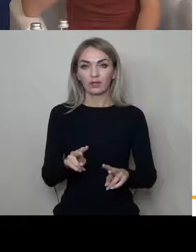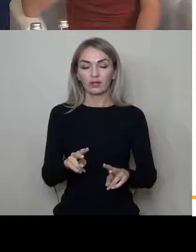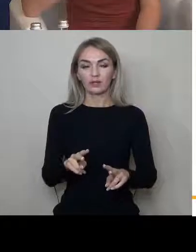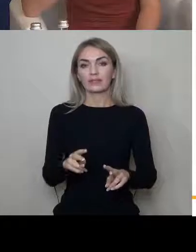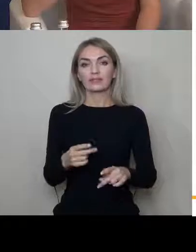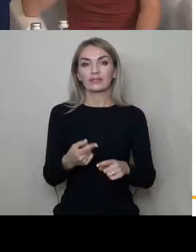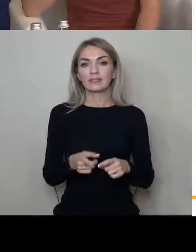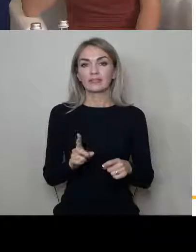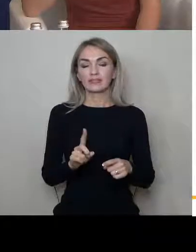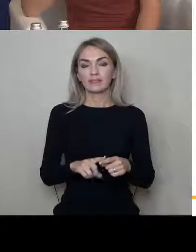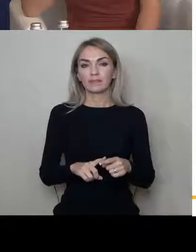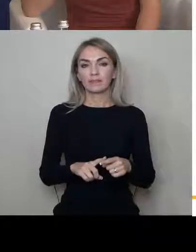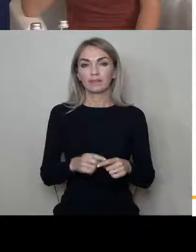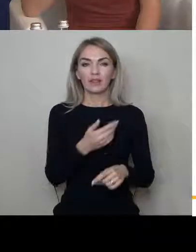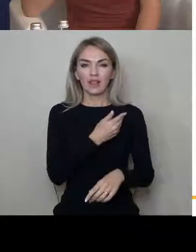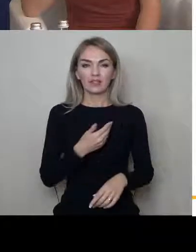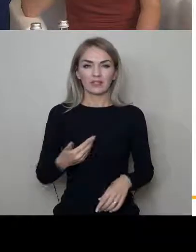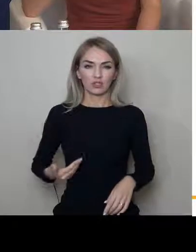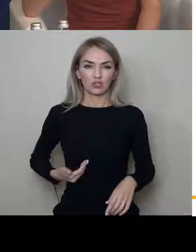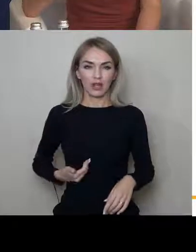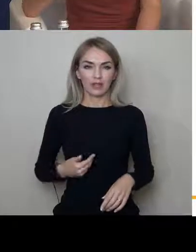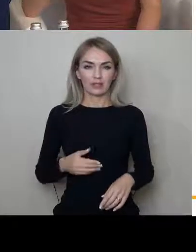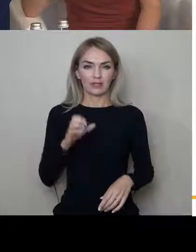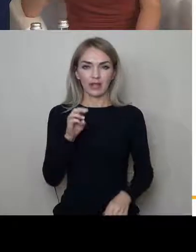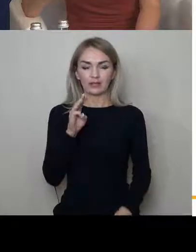subject of the protocol, and typically